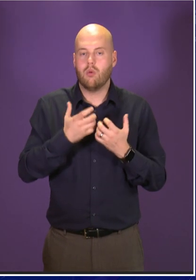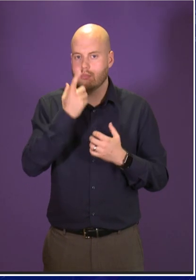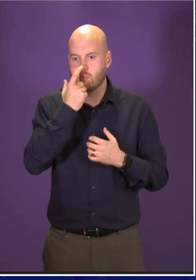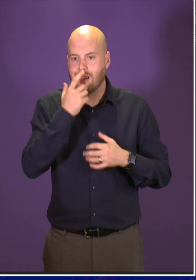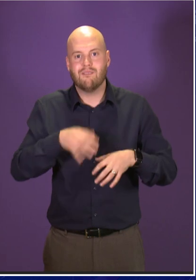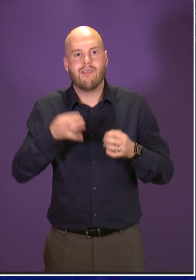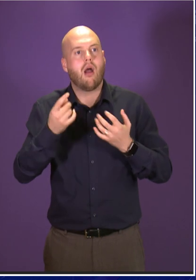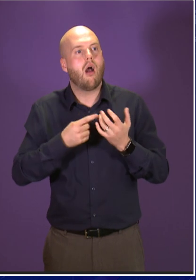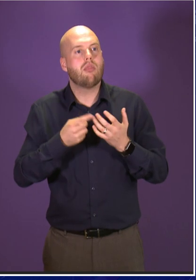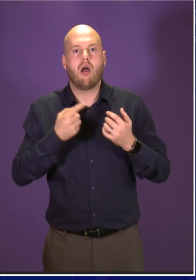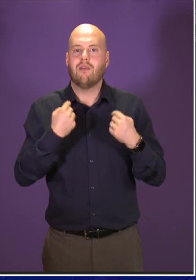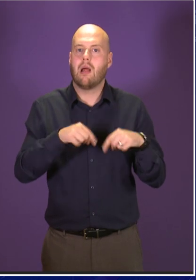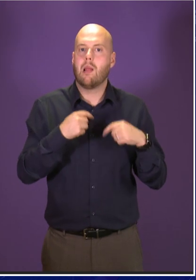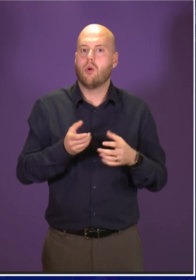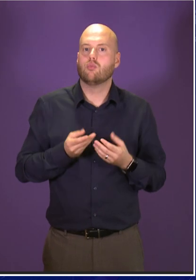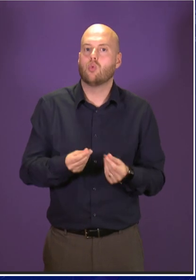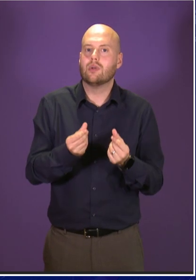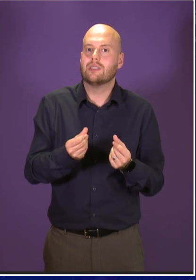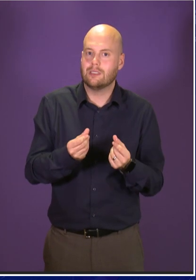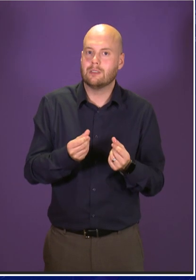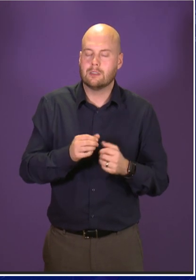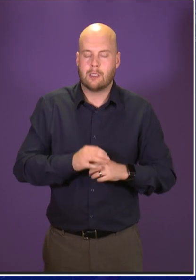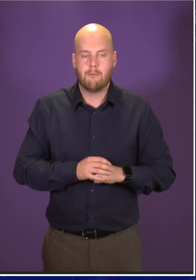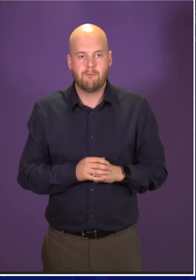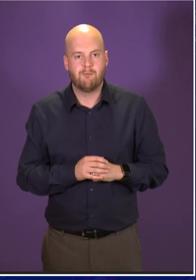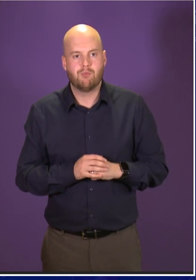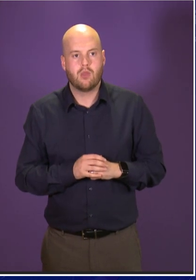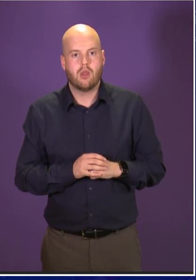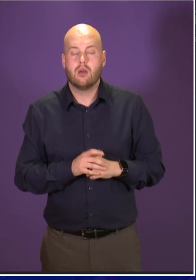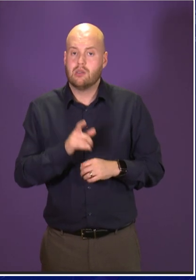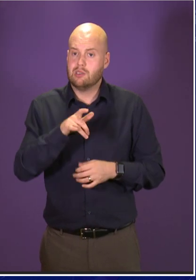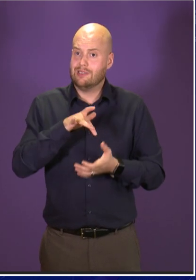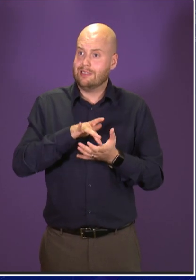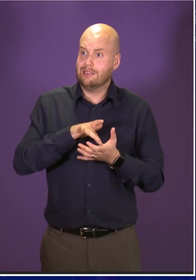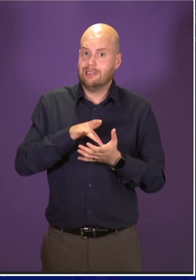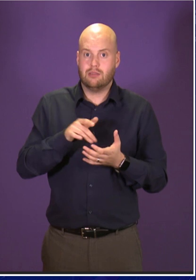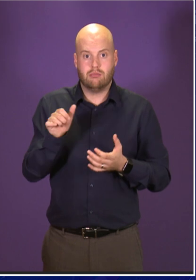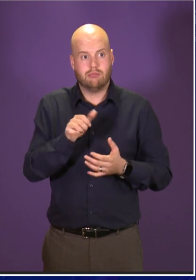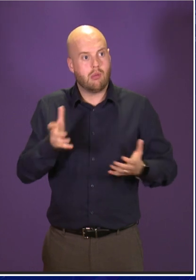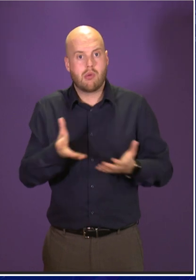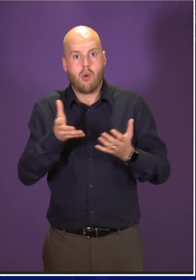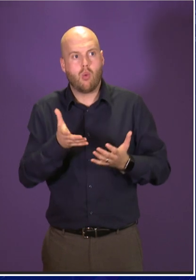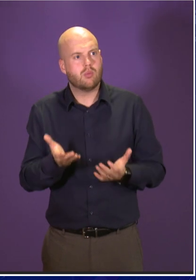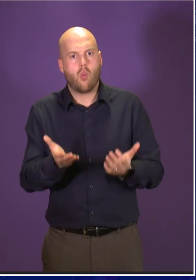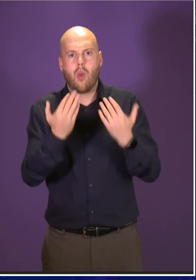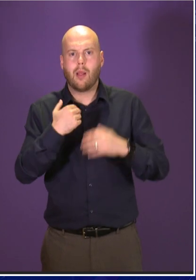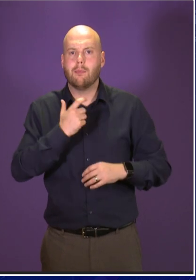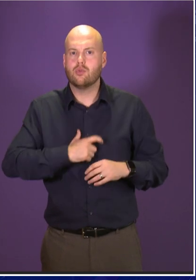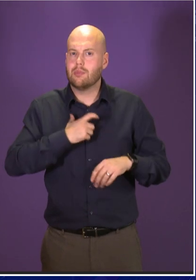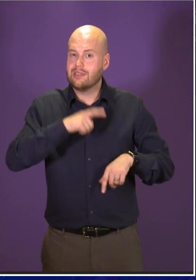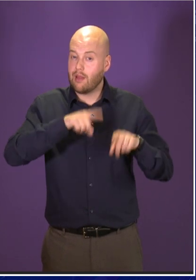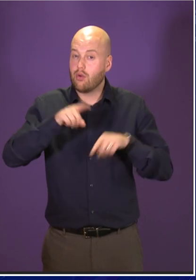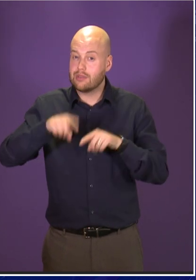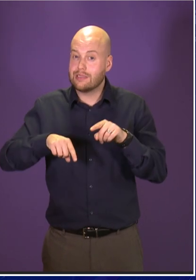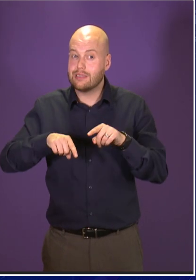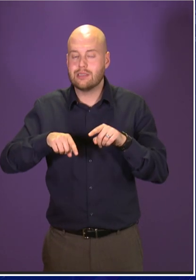other available resources, and the actual needs. Cities that promote and welcome human diversity, respecting